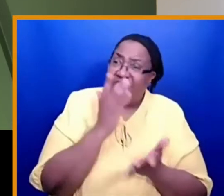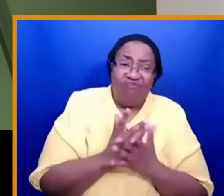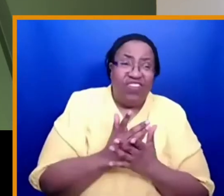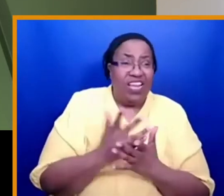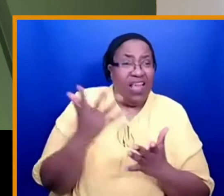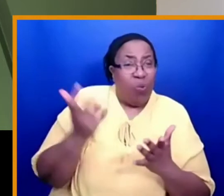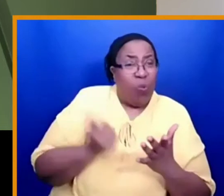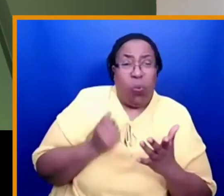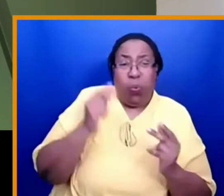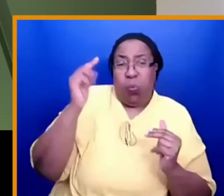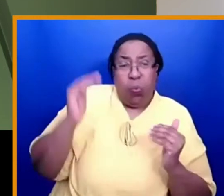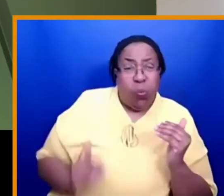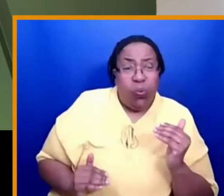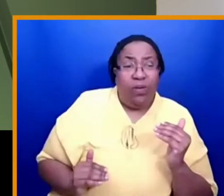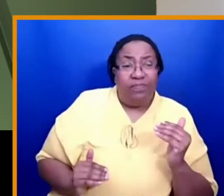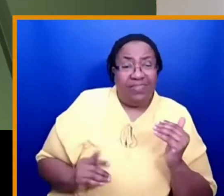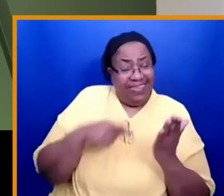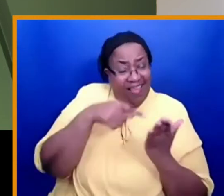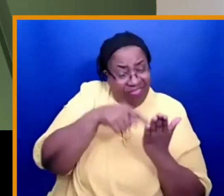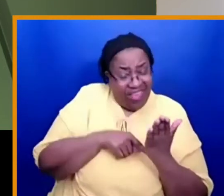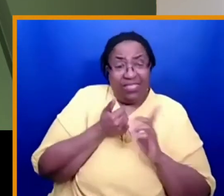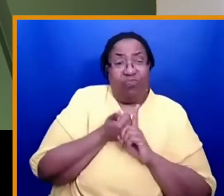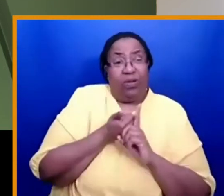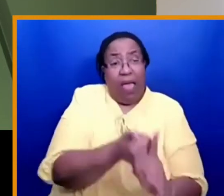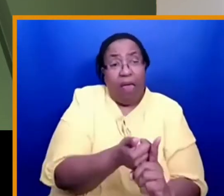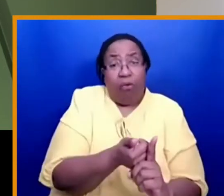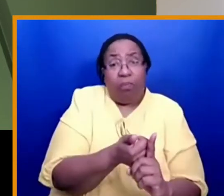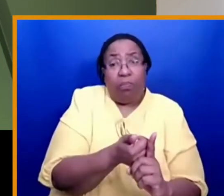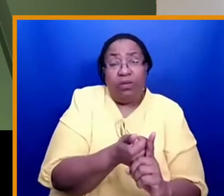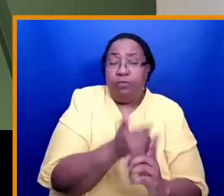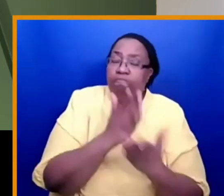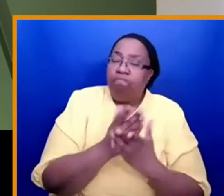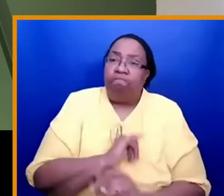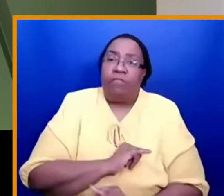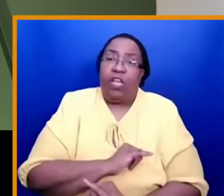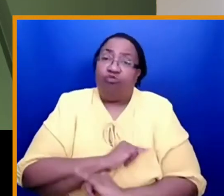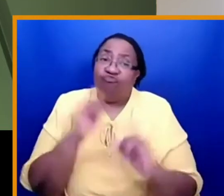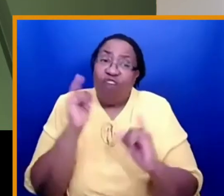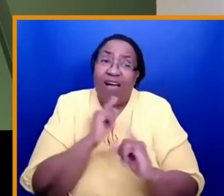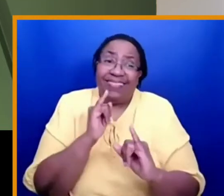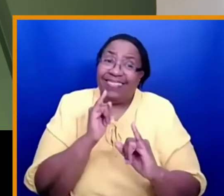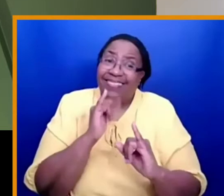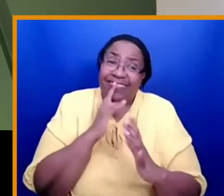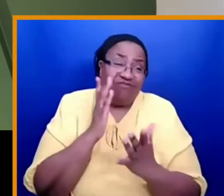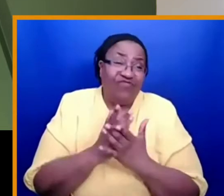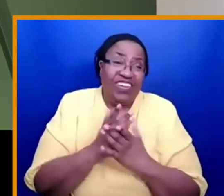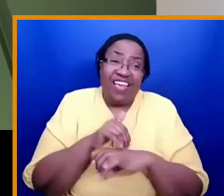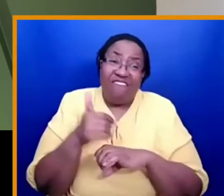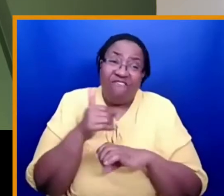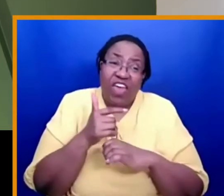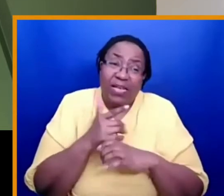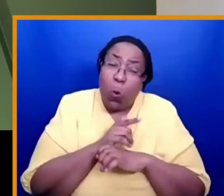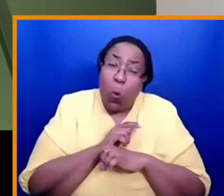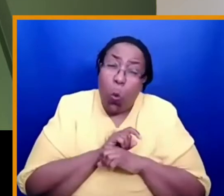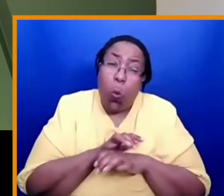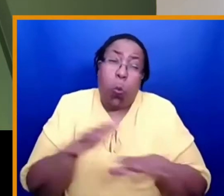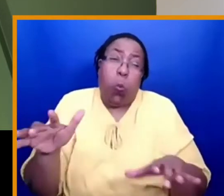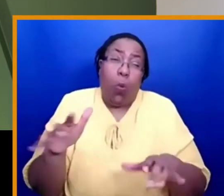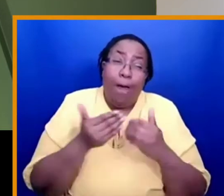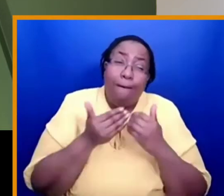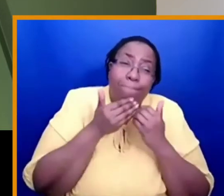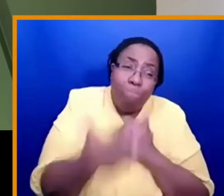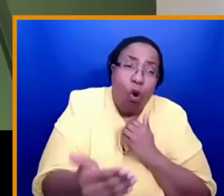difficulty. This current crisis is so extensive, it's hitting families who have not previously faced fuel poverty, and those who are only too familiar